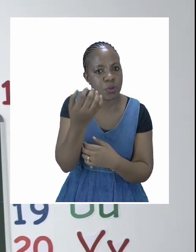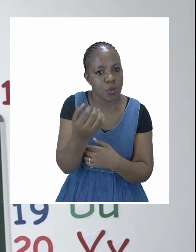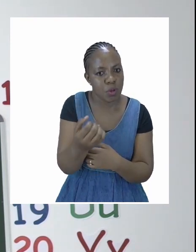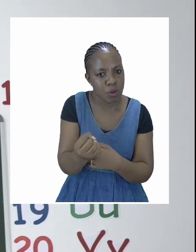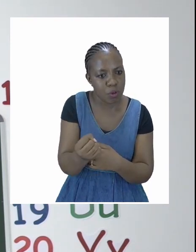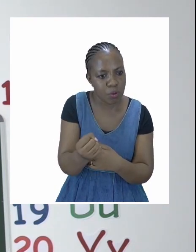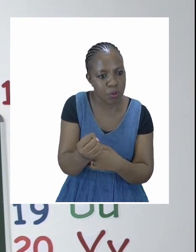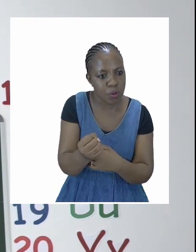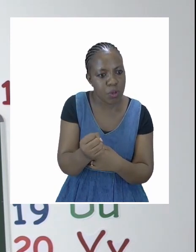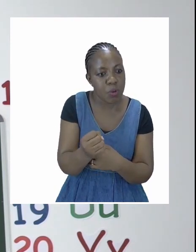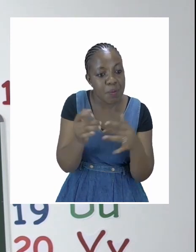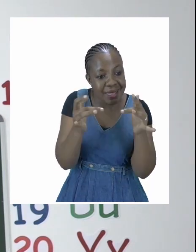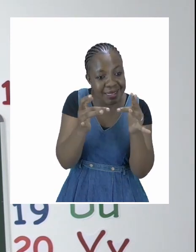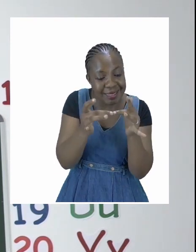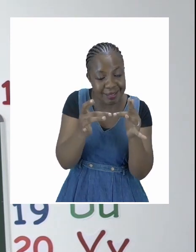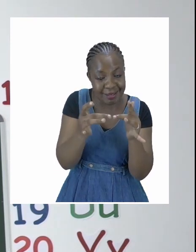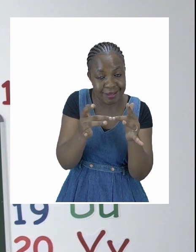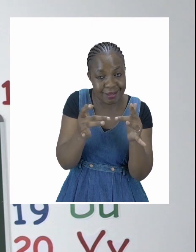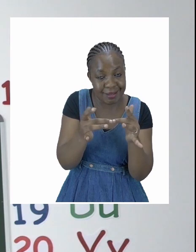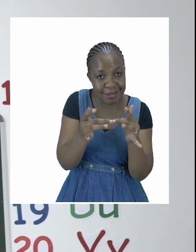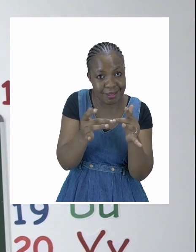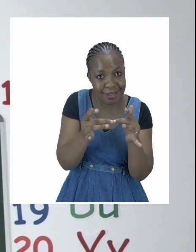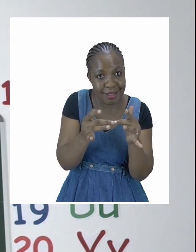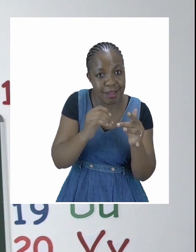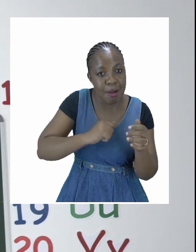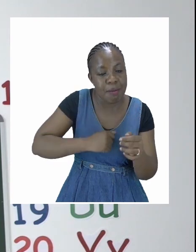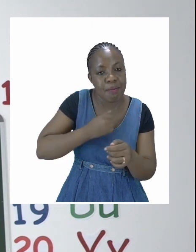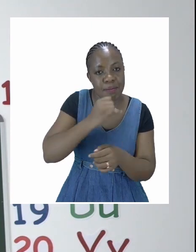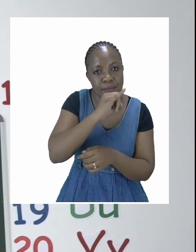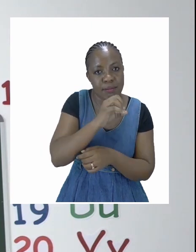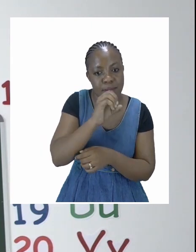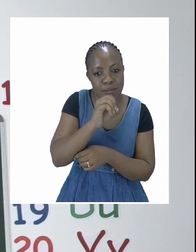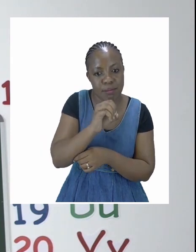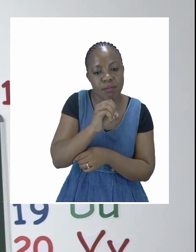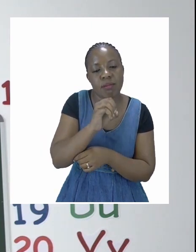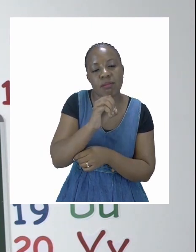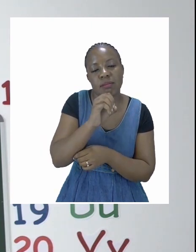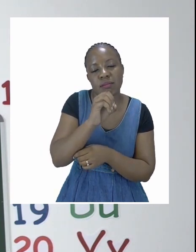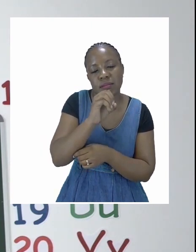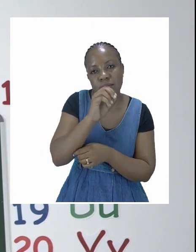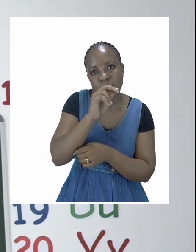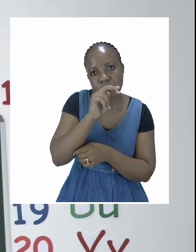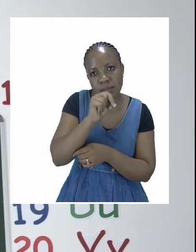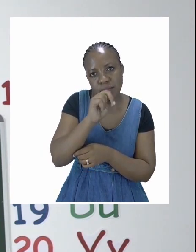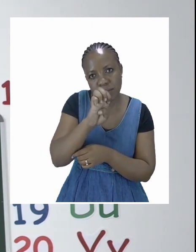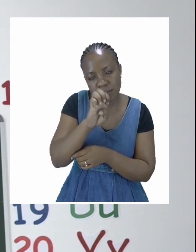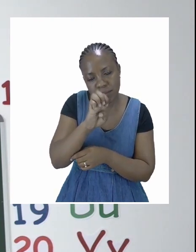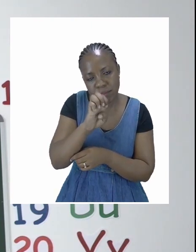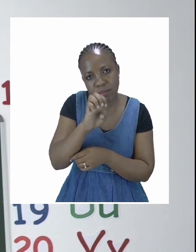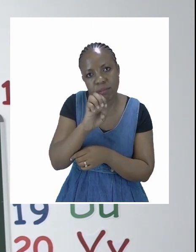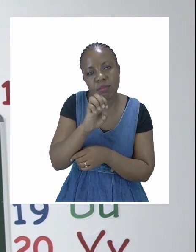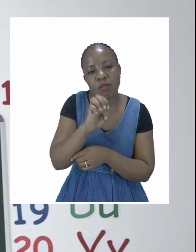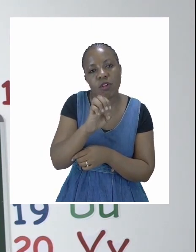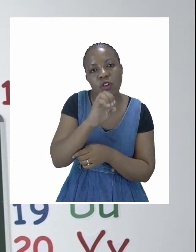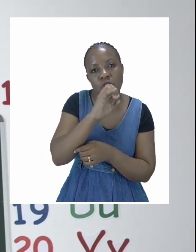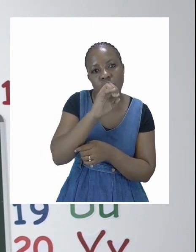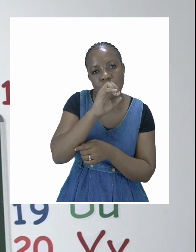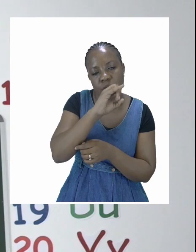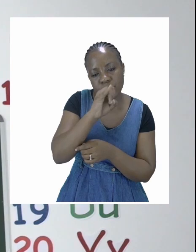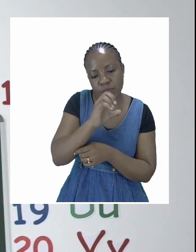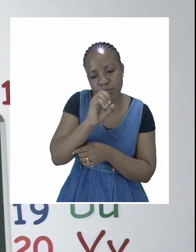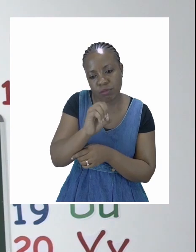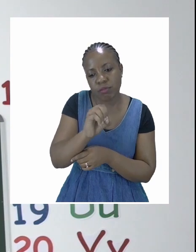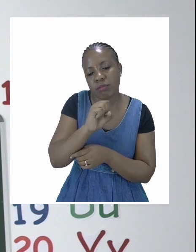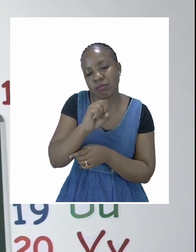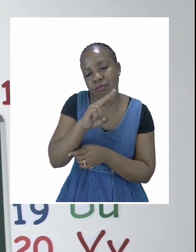our online platforms, MyZone and Zoshi Facebook pages, and in addition,